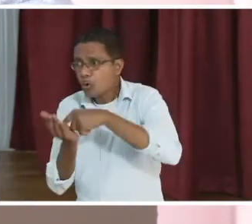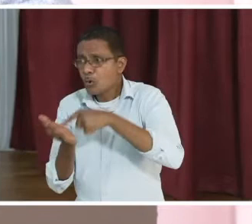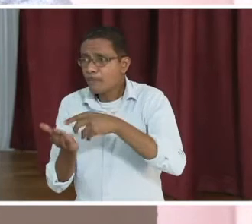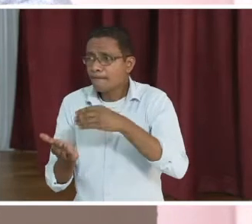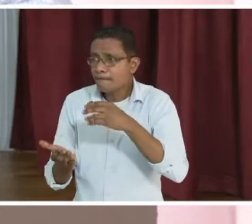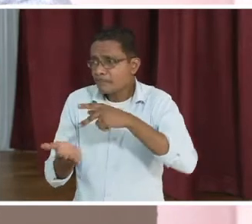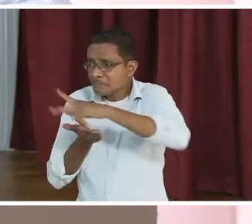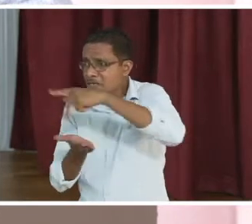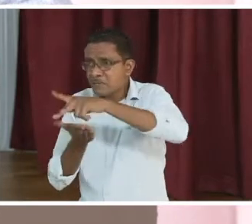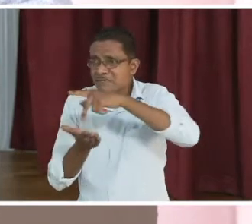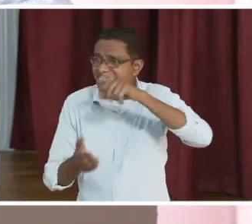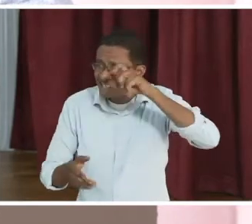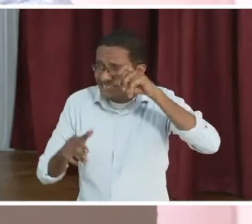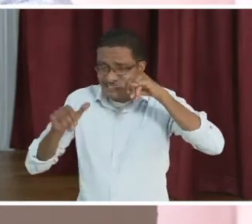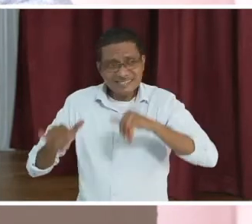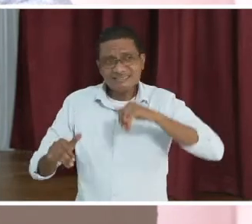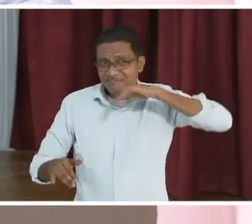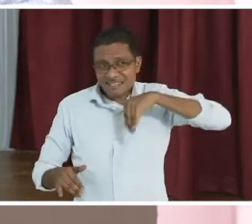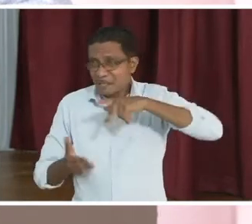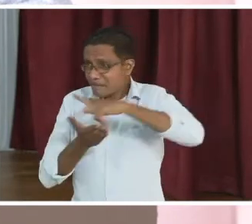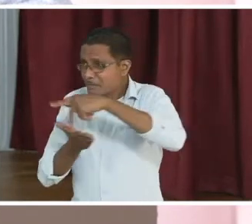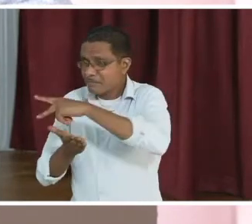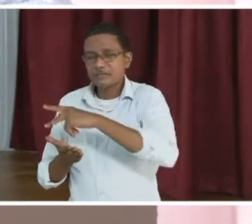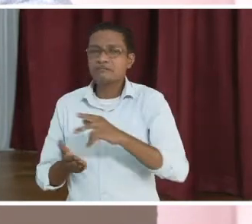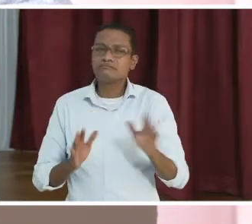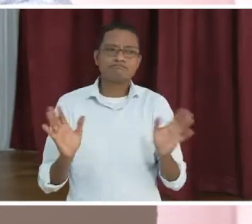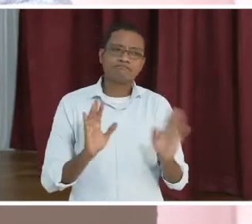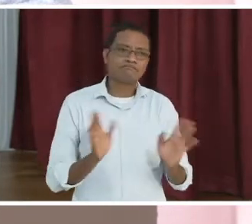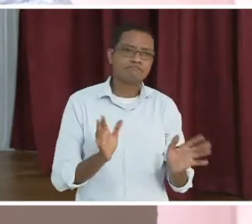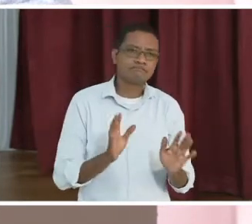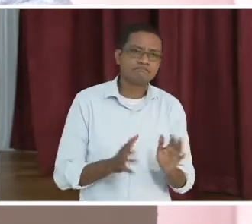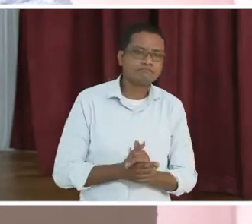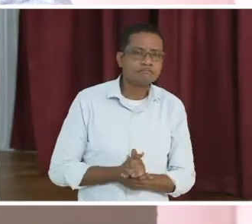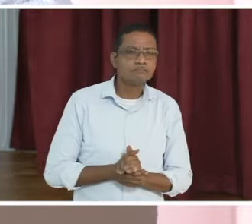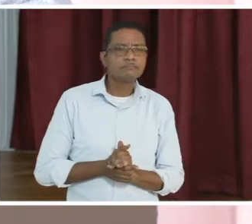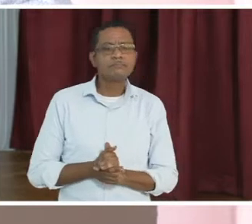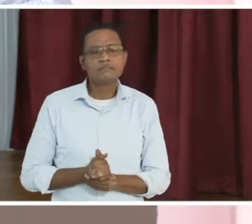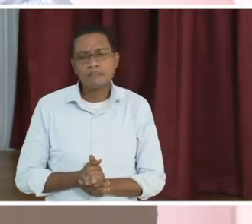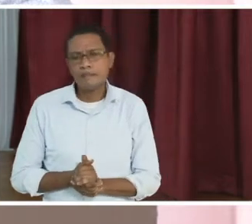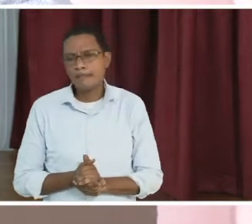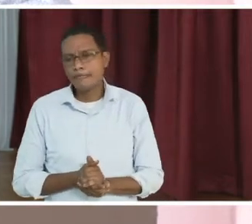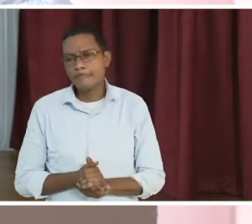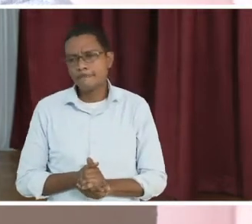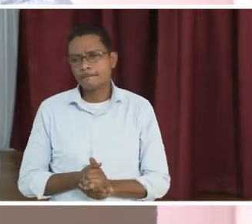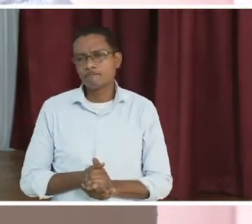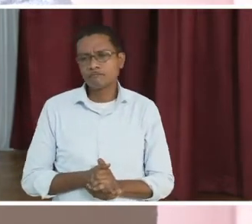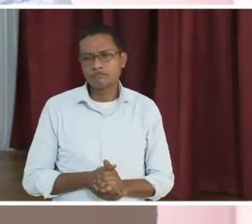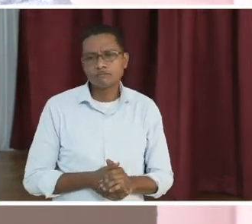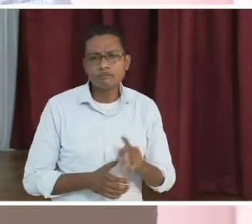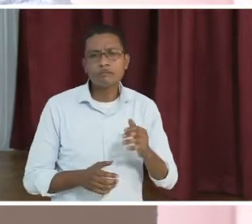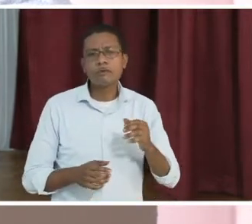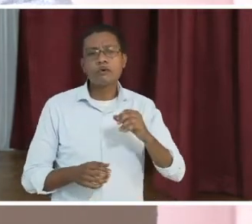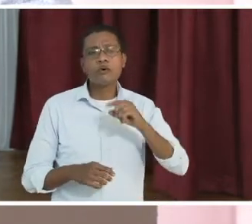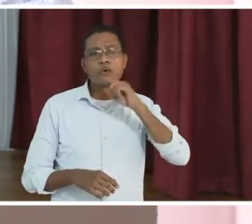Ttmf, all these little criteria. Of course. What most persons have a common misconception, only